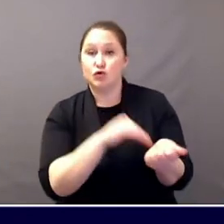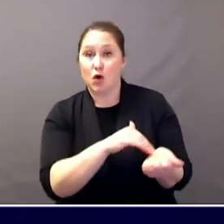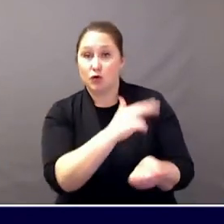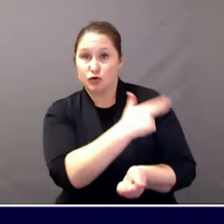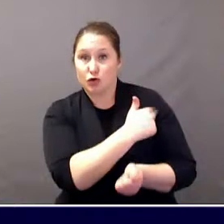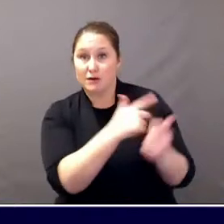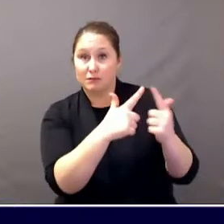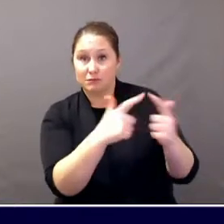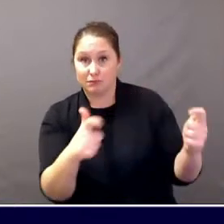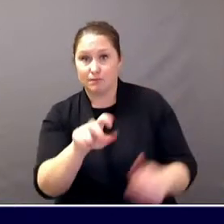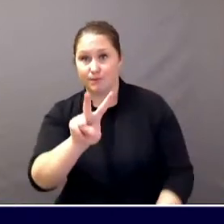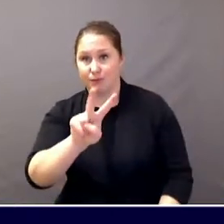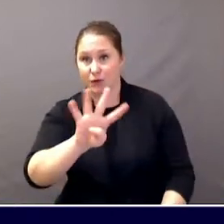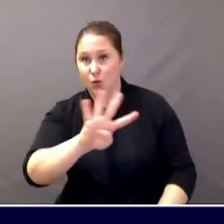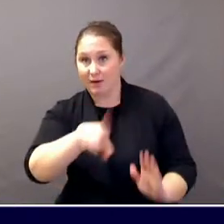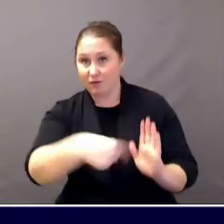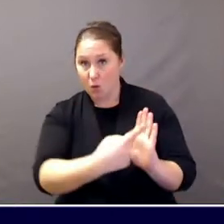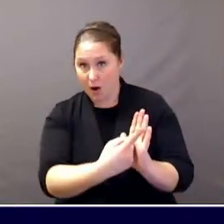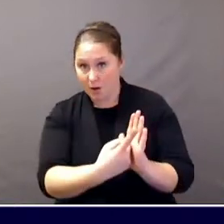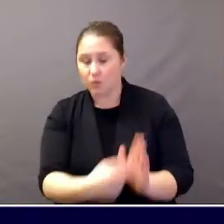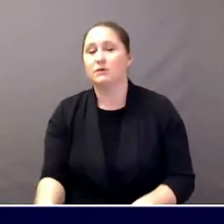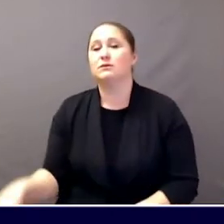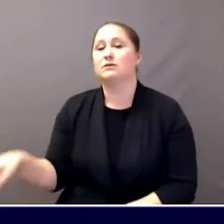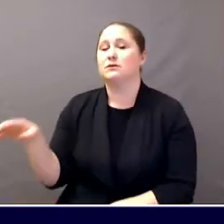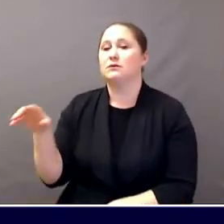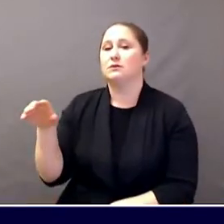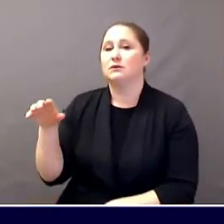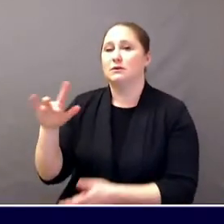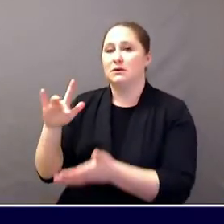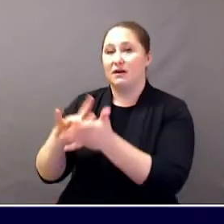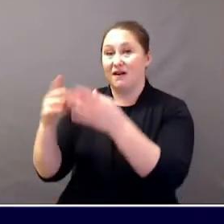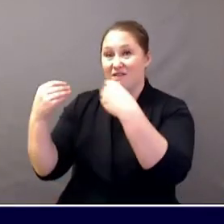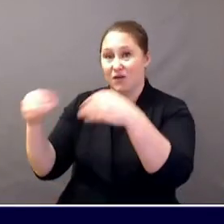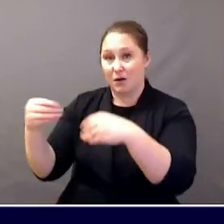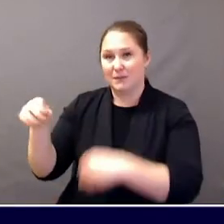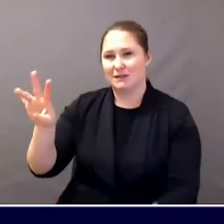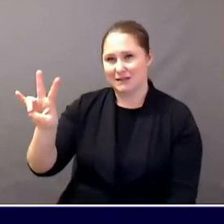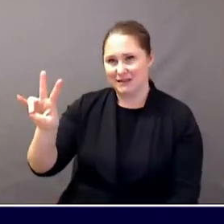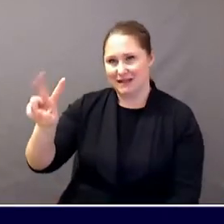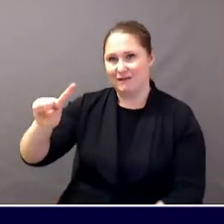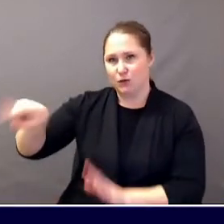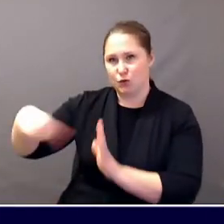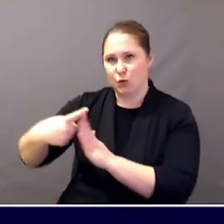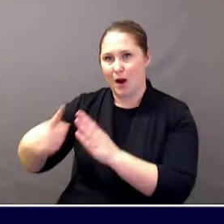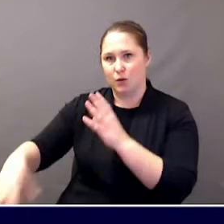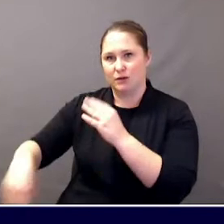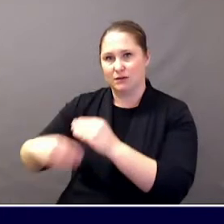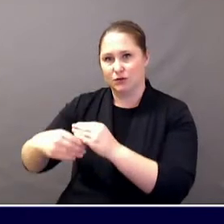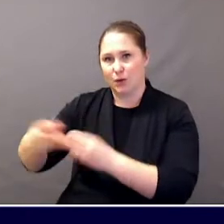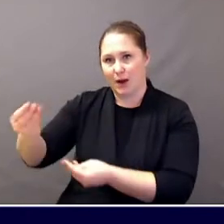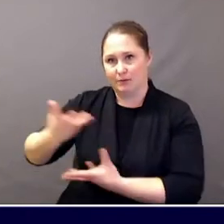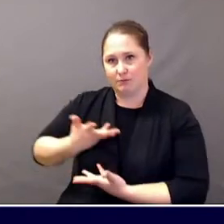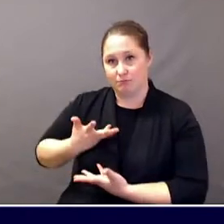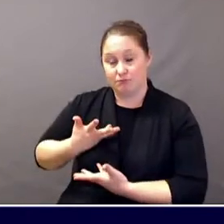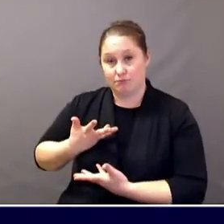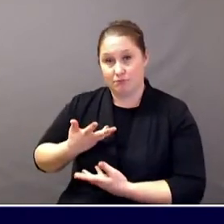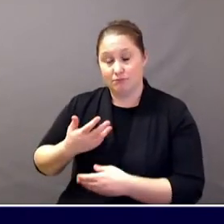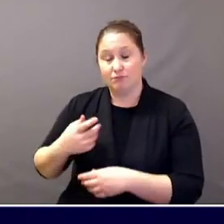start by noting that at the top. As of the latest data that we have, there have been a total of